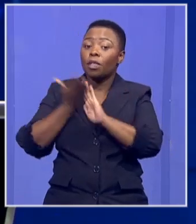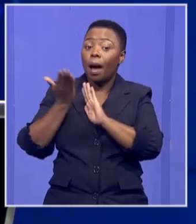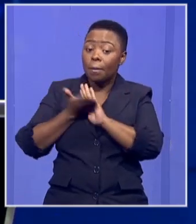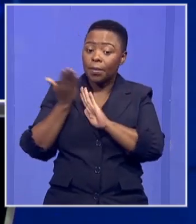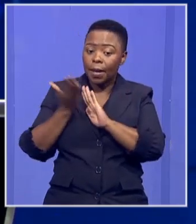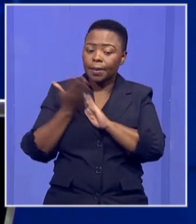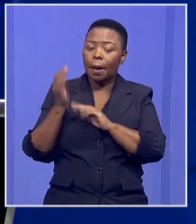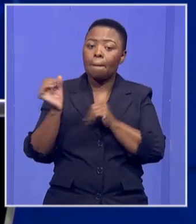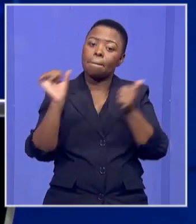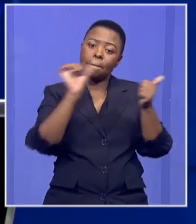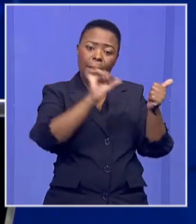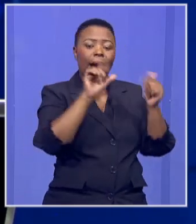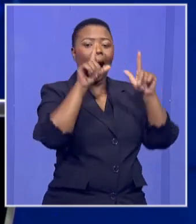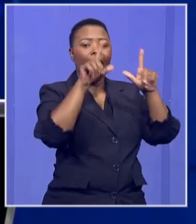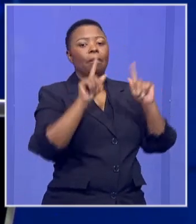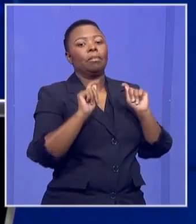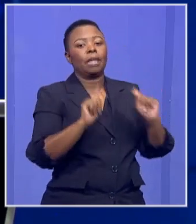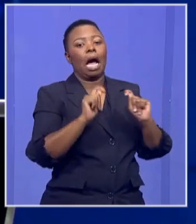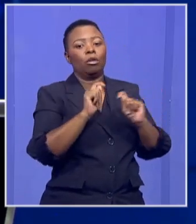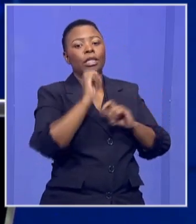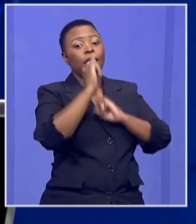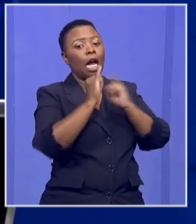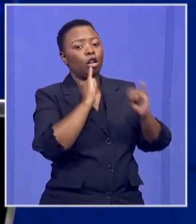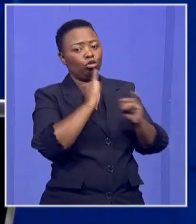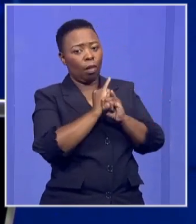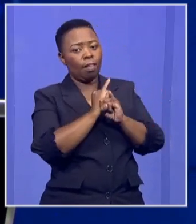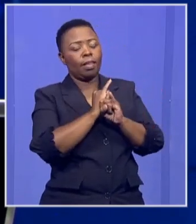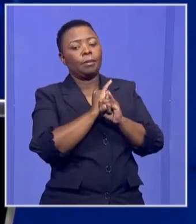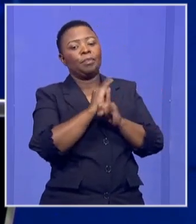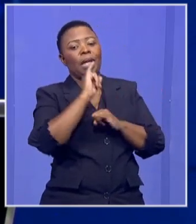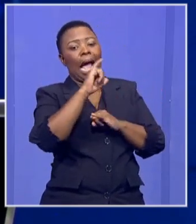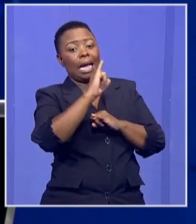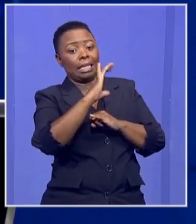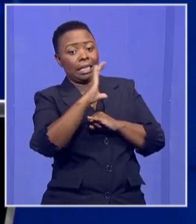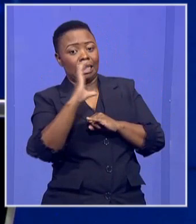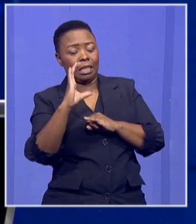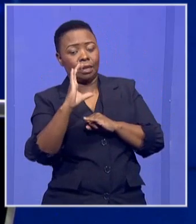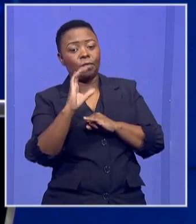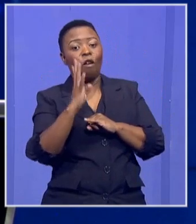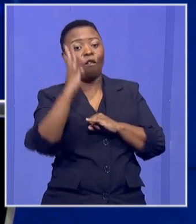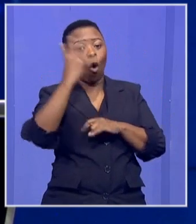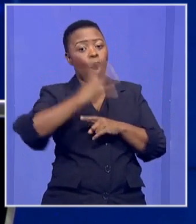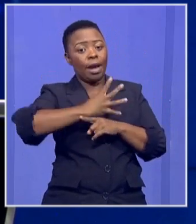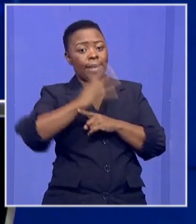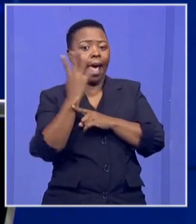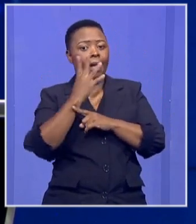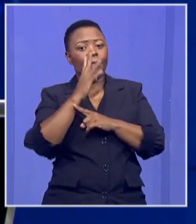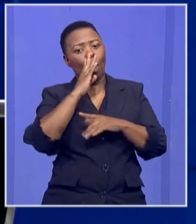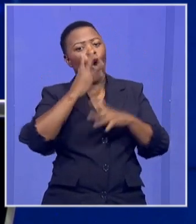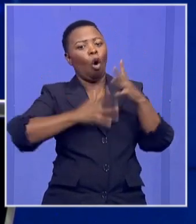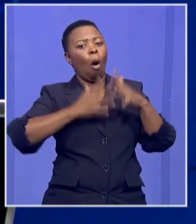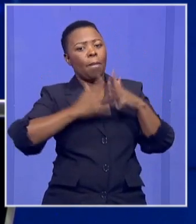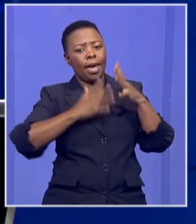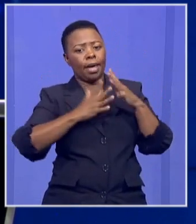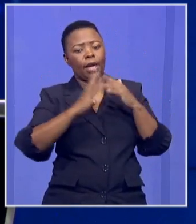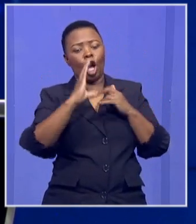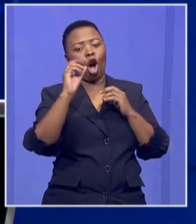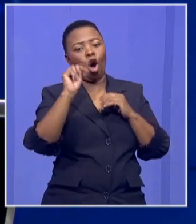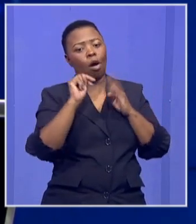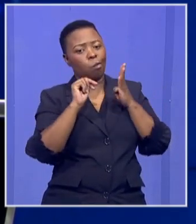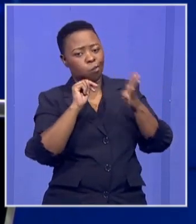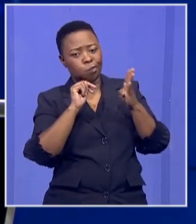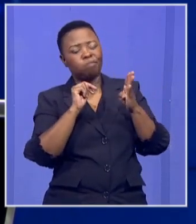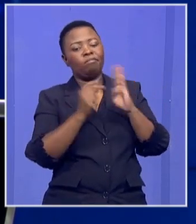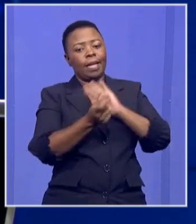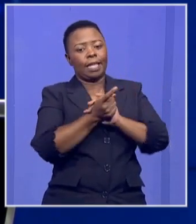We go back to the Cape Town International Convention Centre now, where the city's first 4-day Comic-Con is taking place. As you may have heard